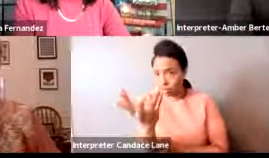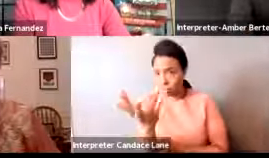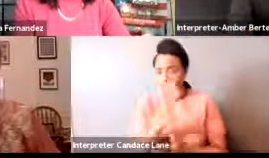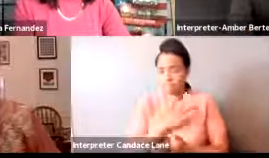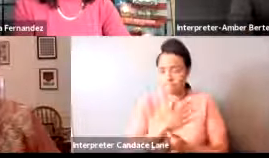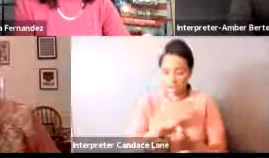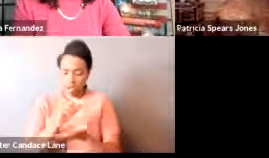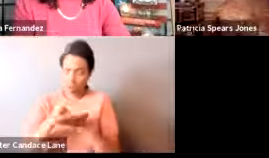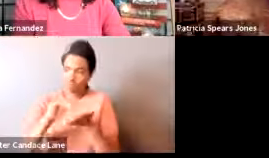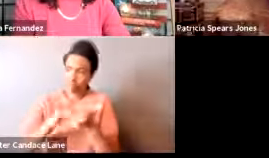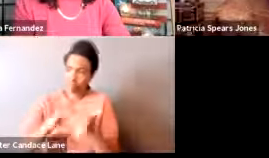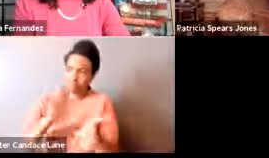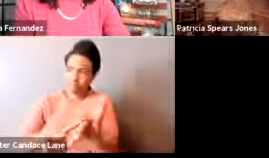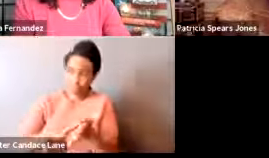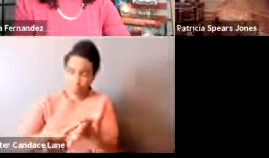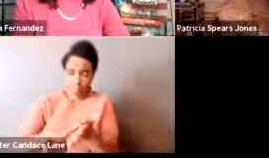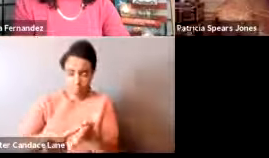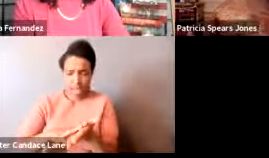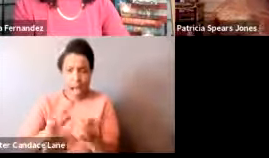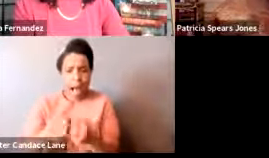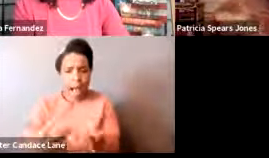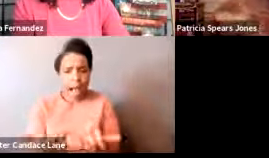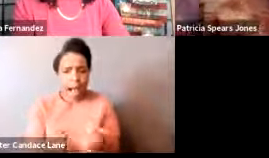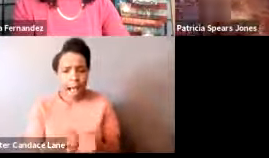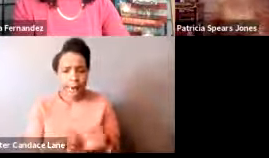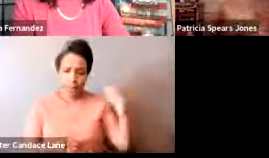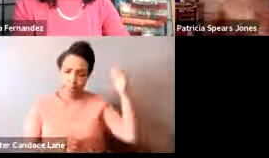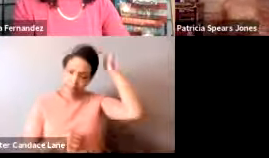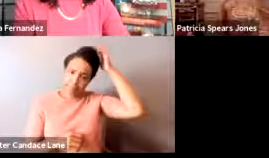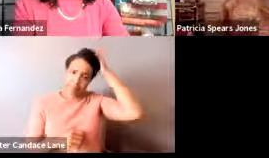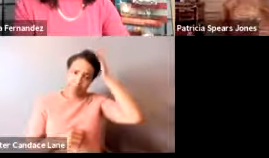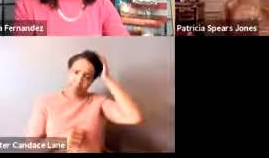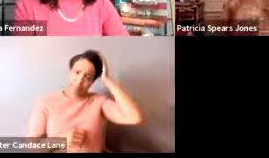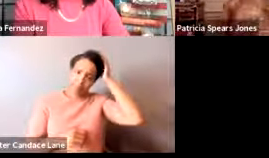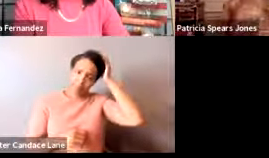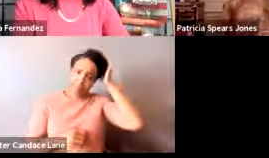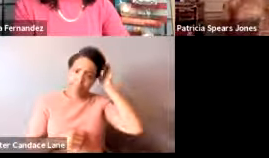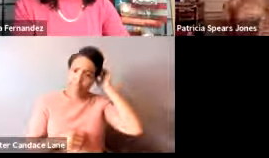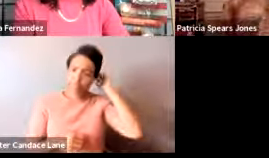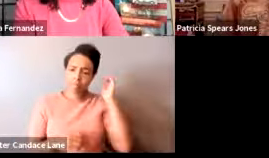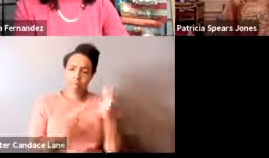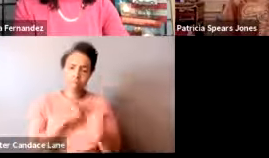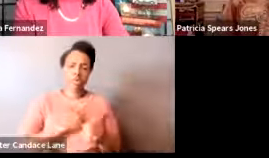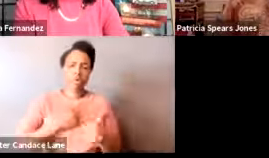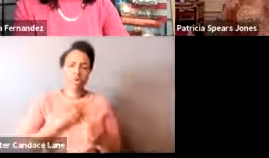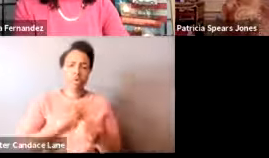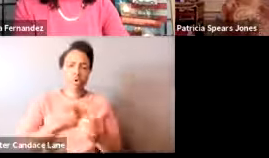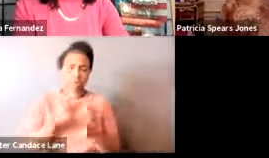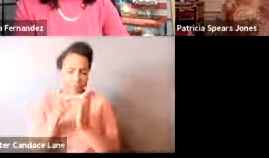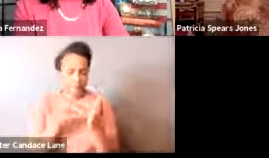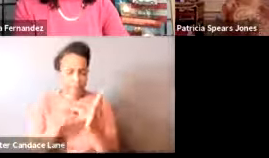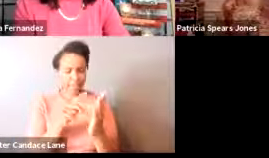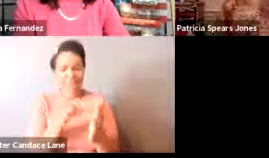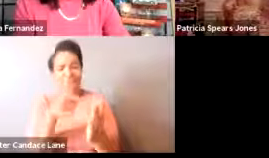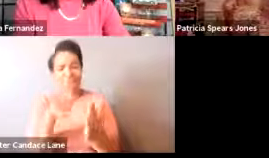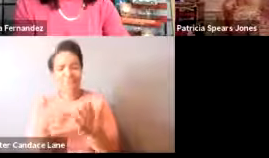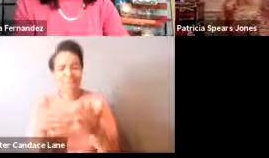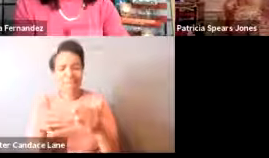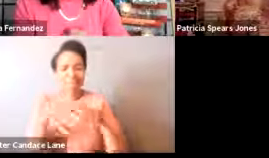to, you know, how, no, sorry, I was reading another